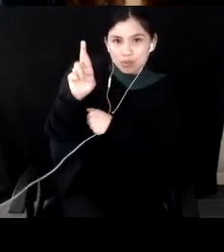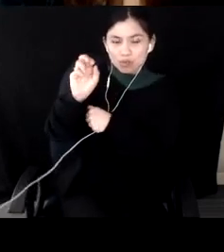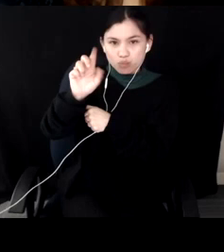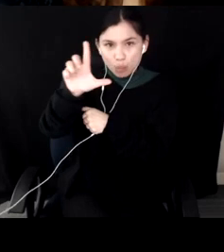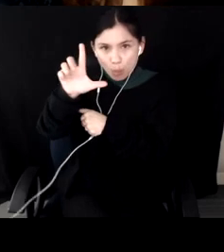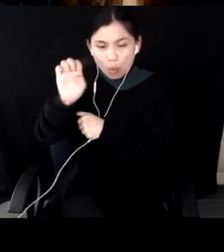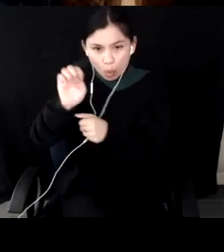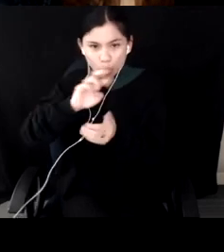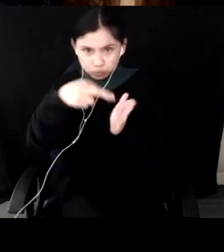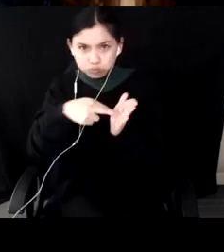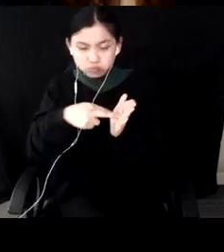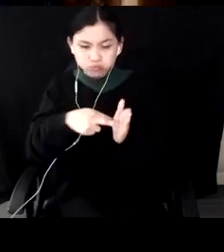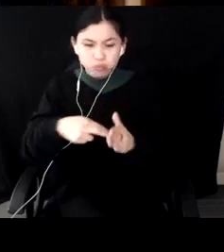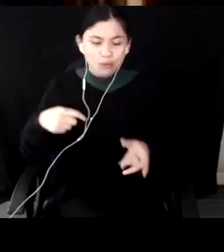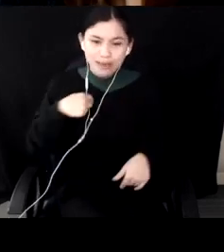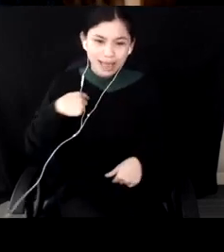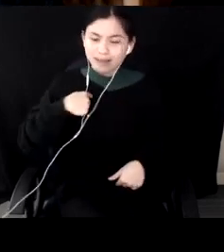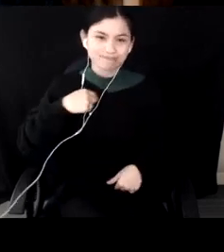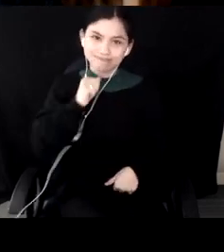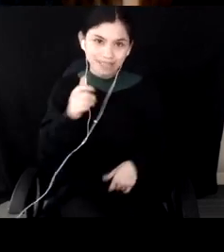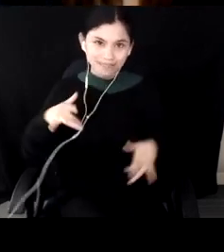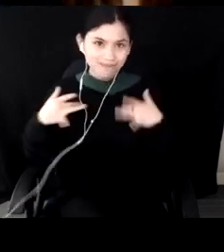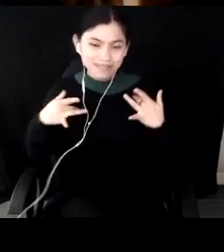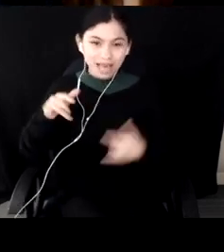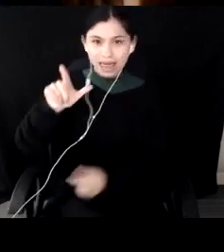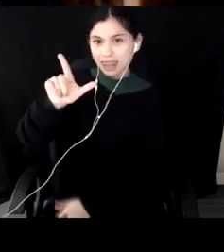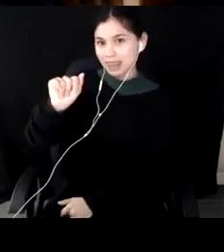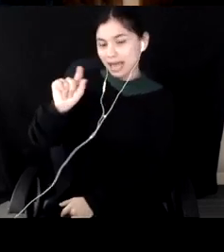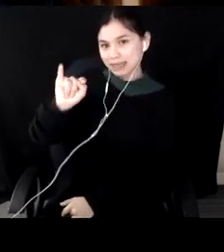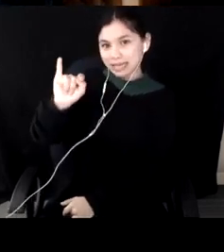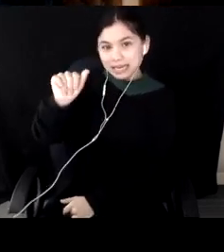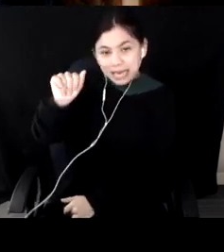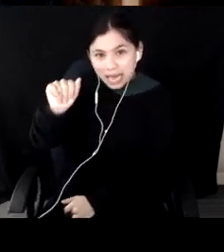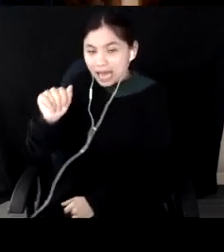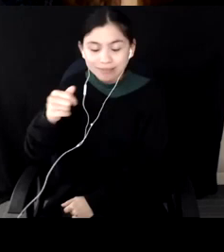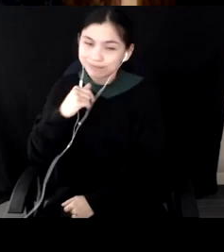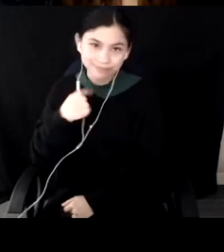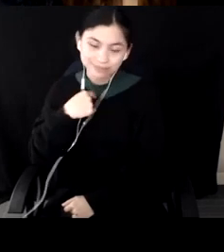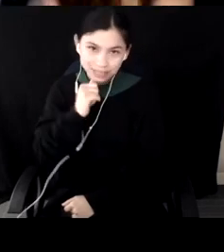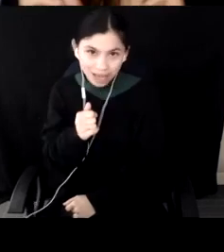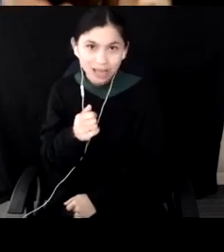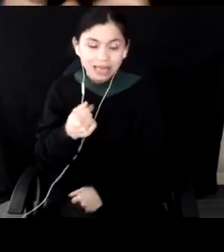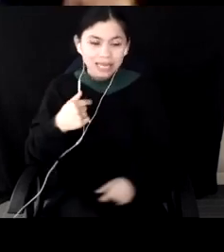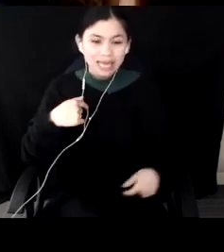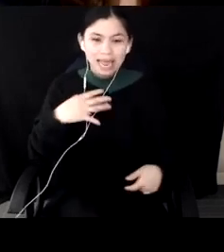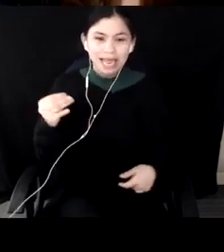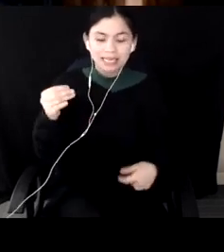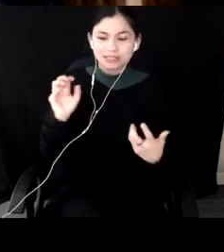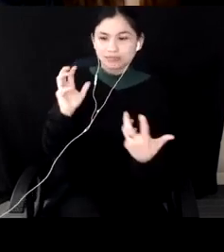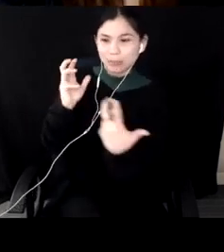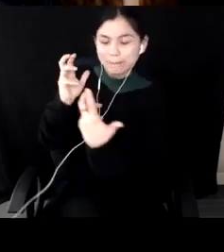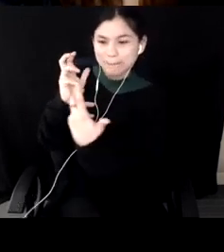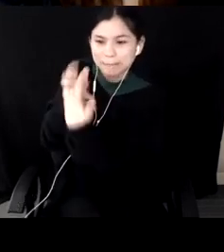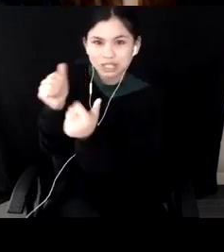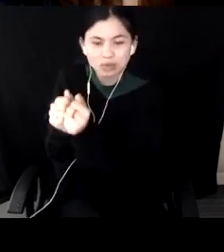enough. And appearance wise, it made it easier to fit into that majority conformed